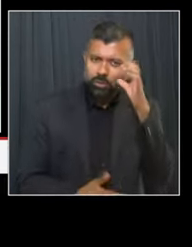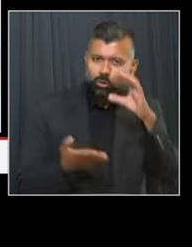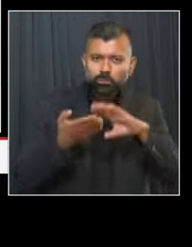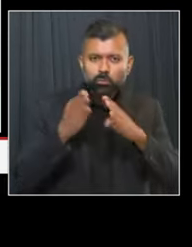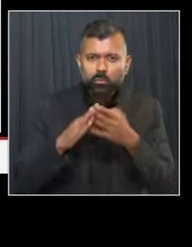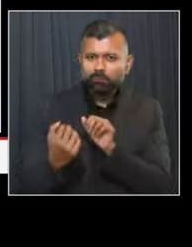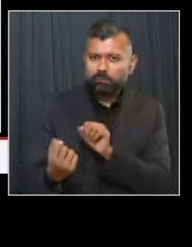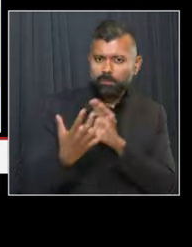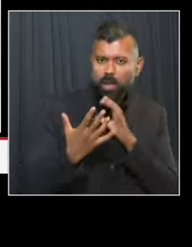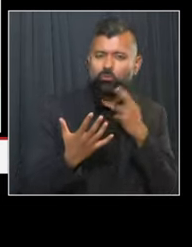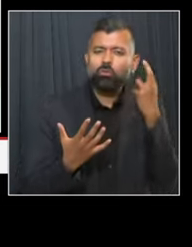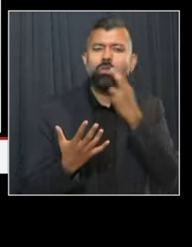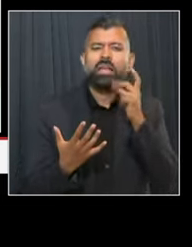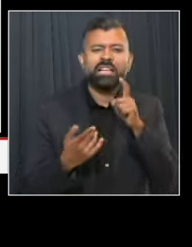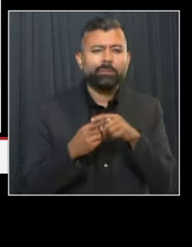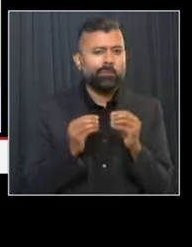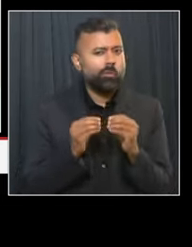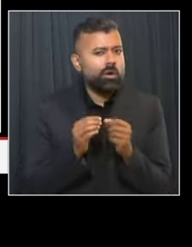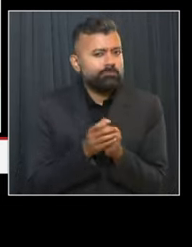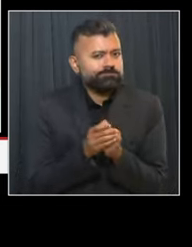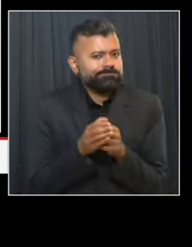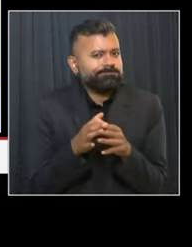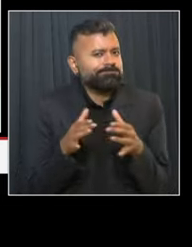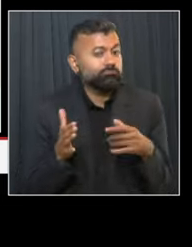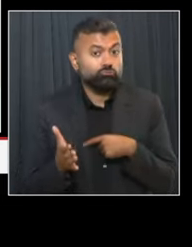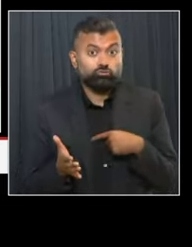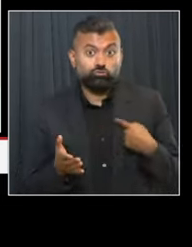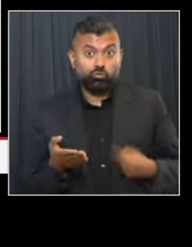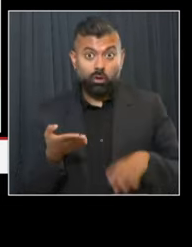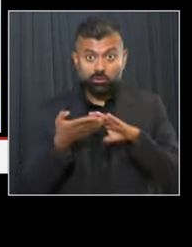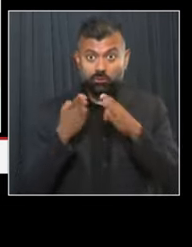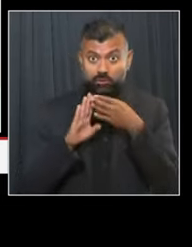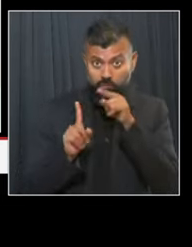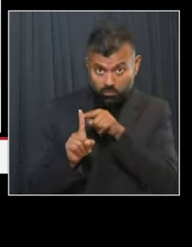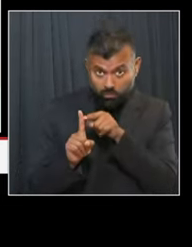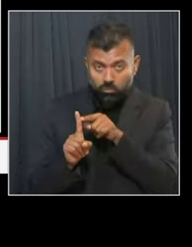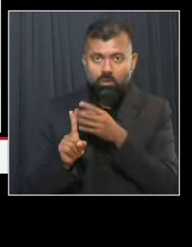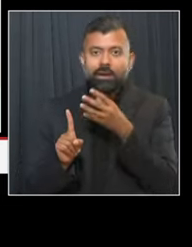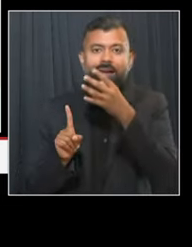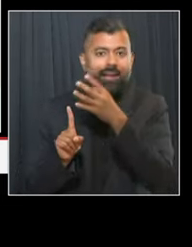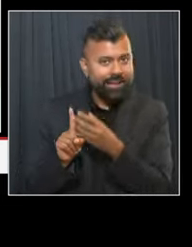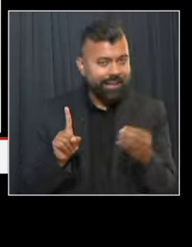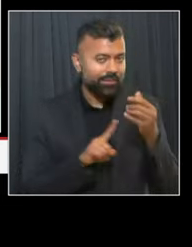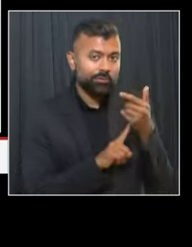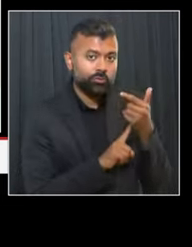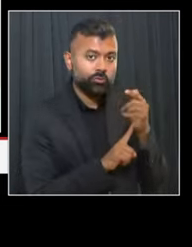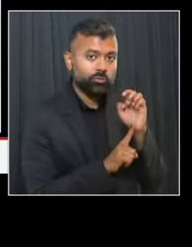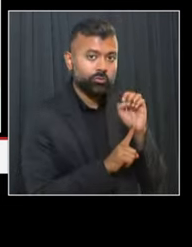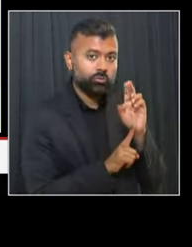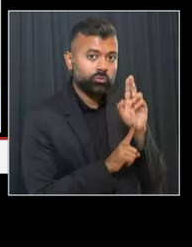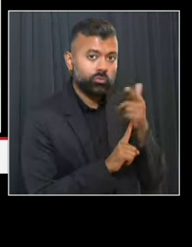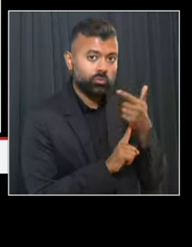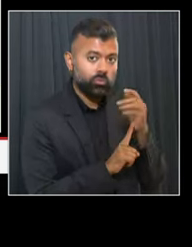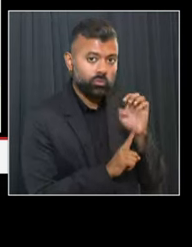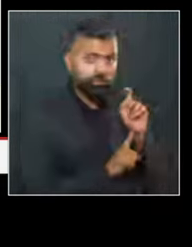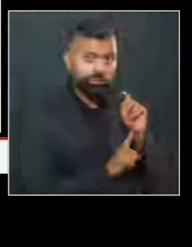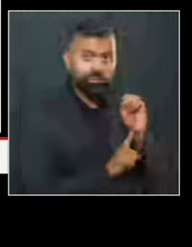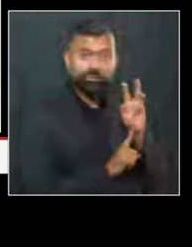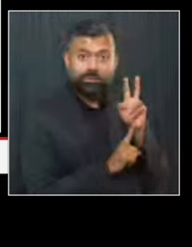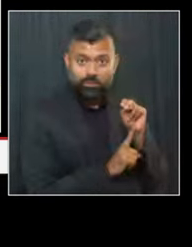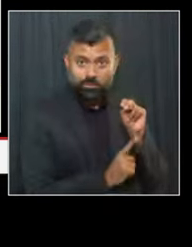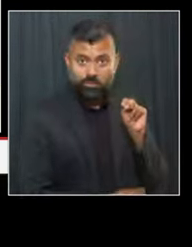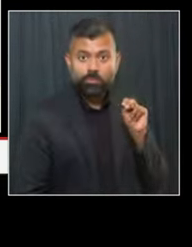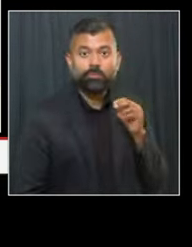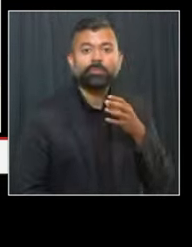to Georgetown and the Mount Vernon Triangle. We're creating Gallery Square, which was part of our Gallery